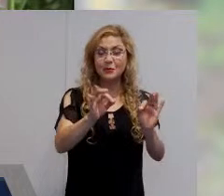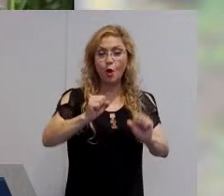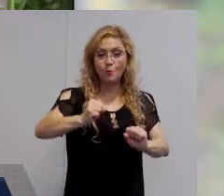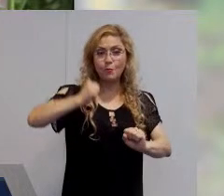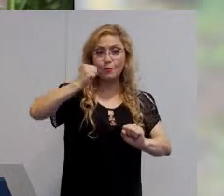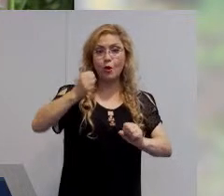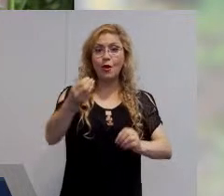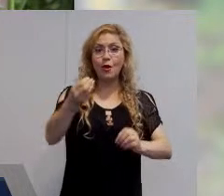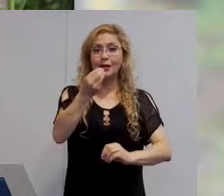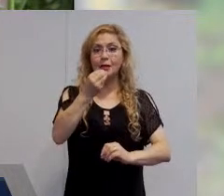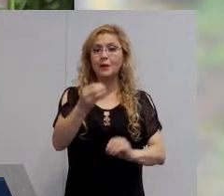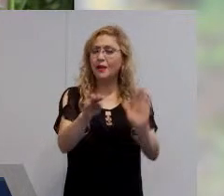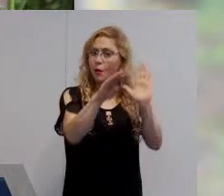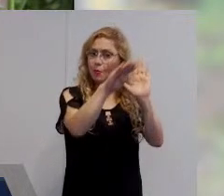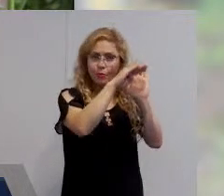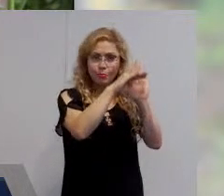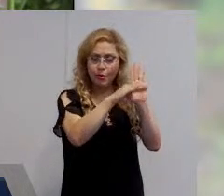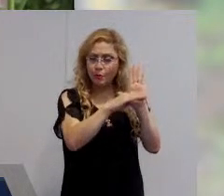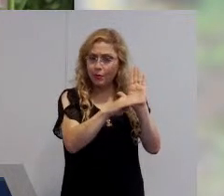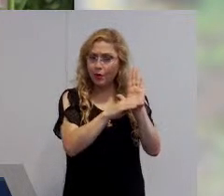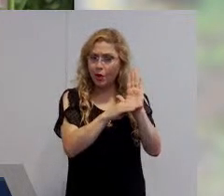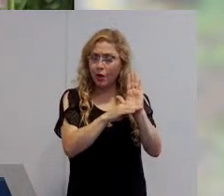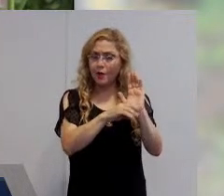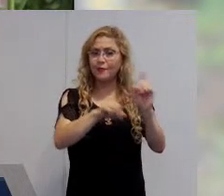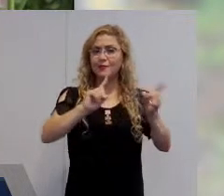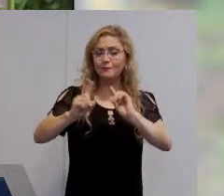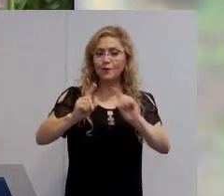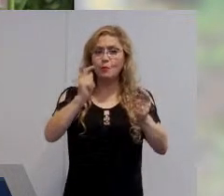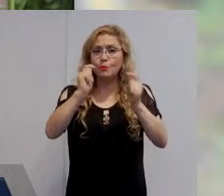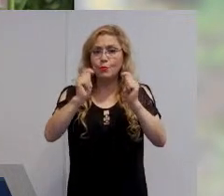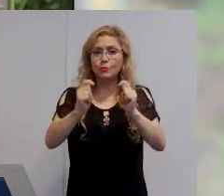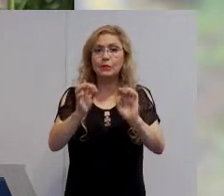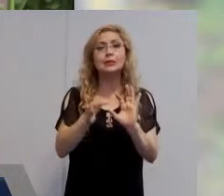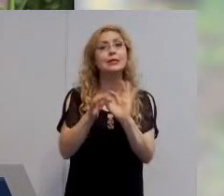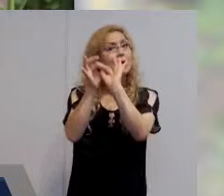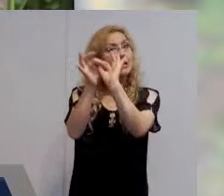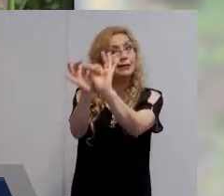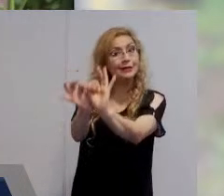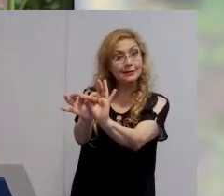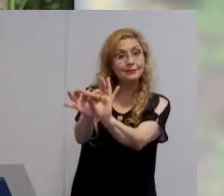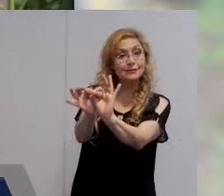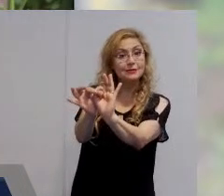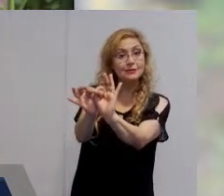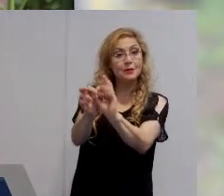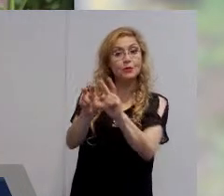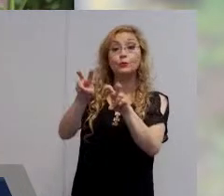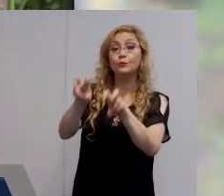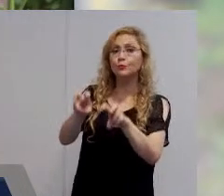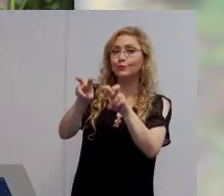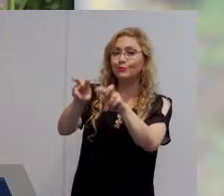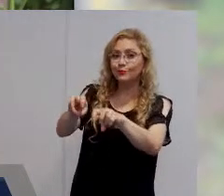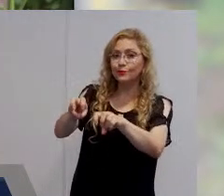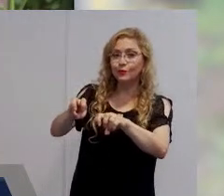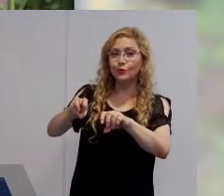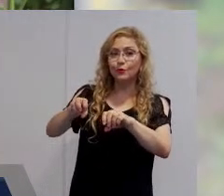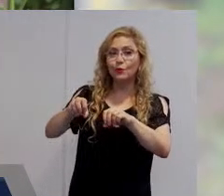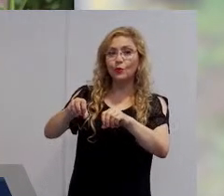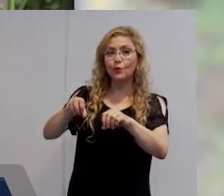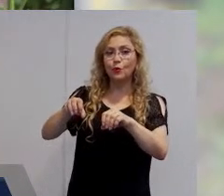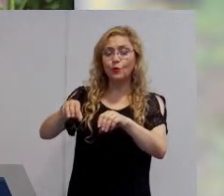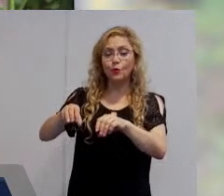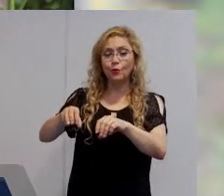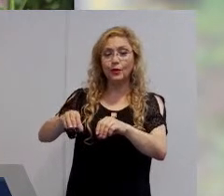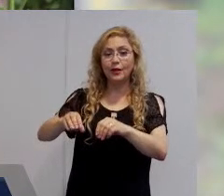Food sovereignty and safety, a contingency plan, and also thanks to peasant